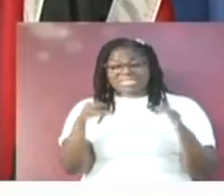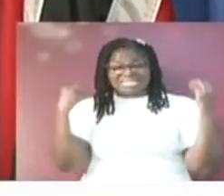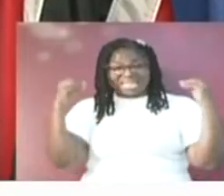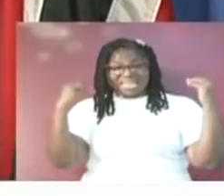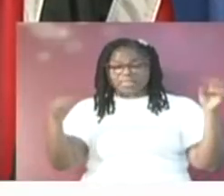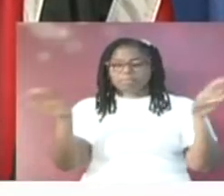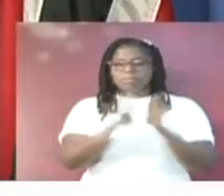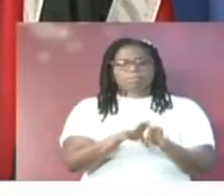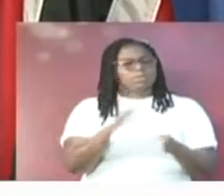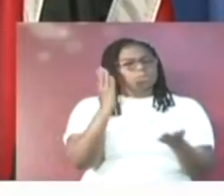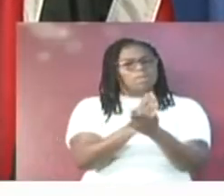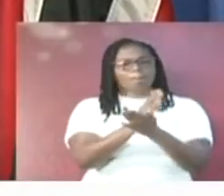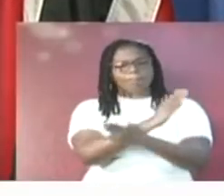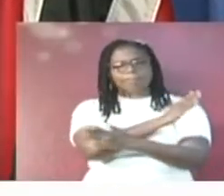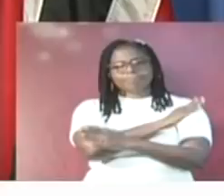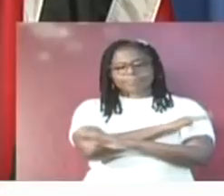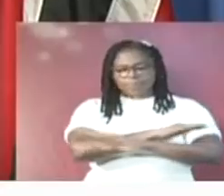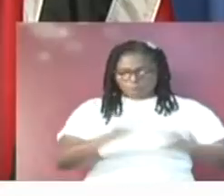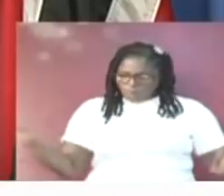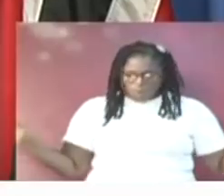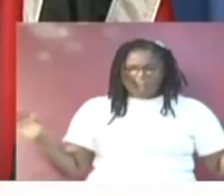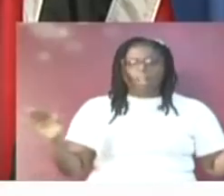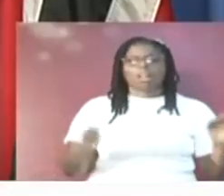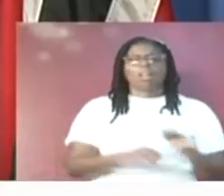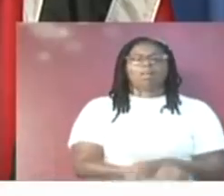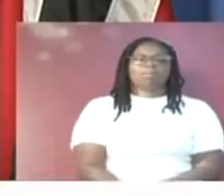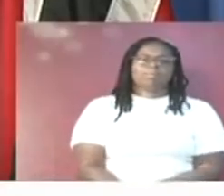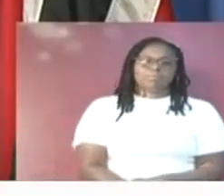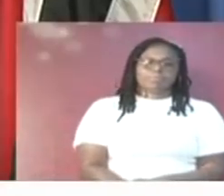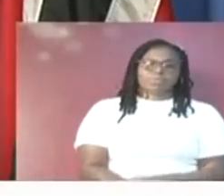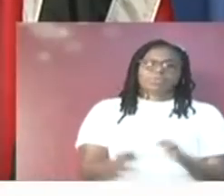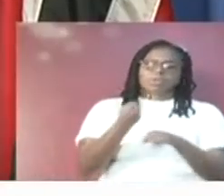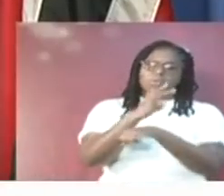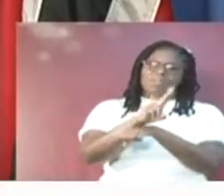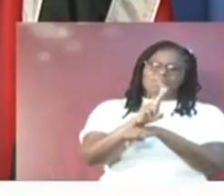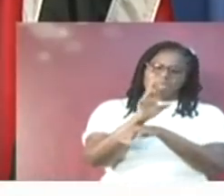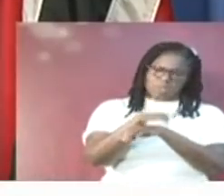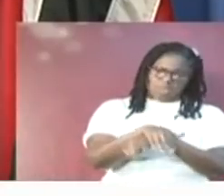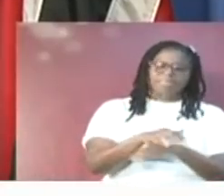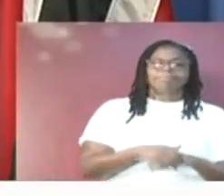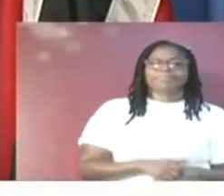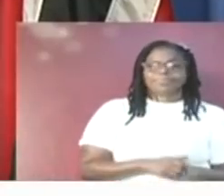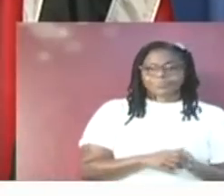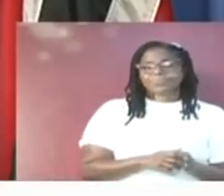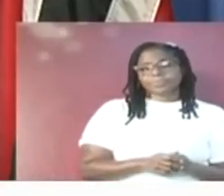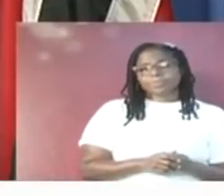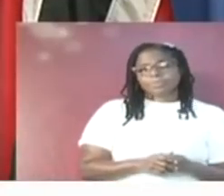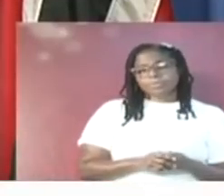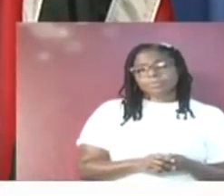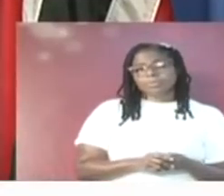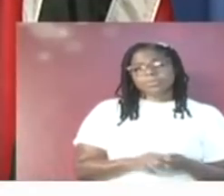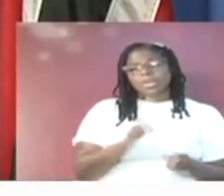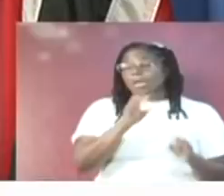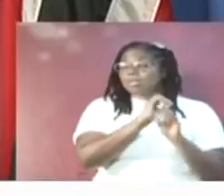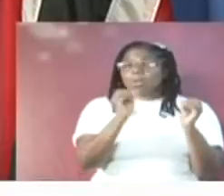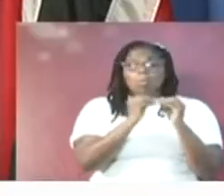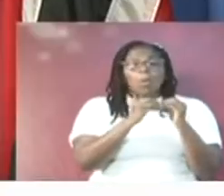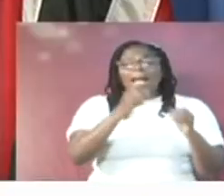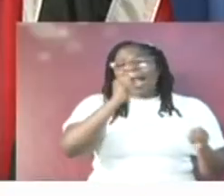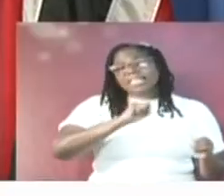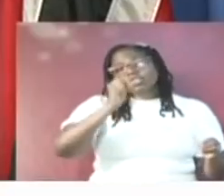all, in this pandemic, in this crisis that is brewing, that you could feed yourself at home.